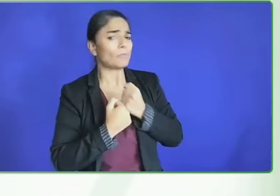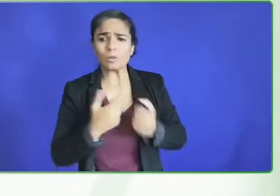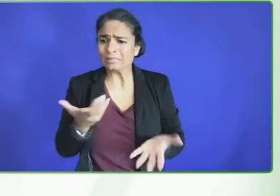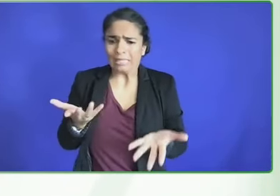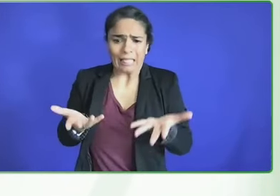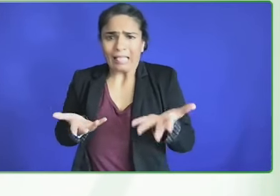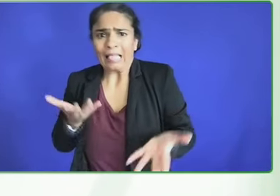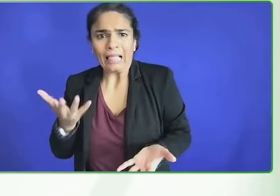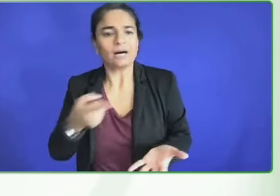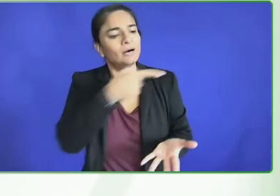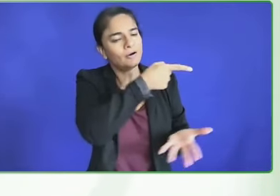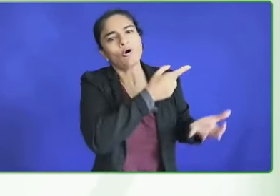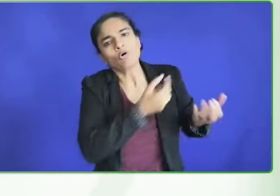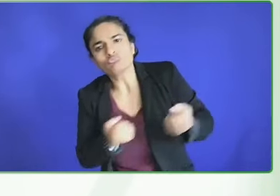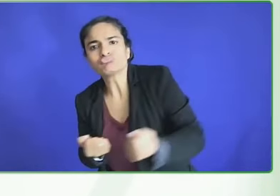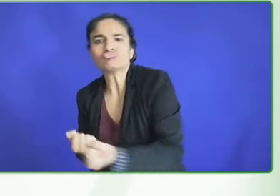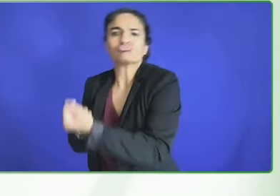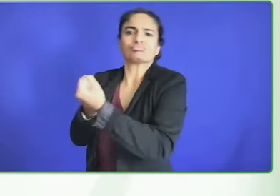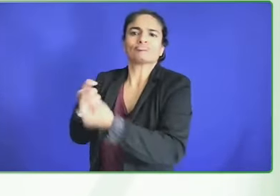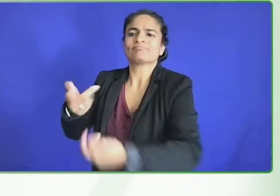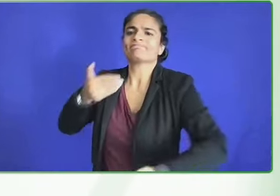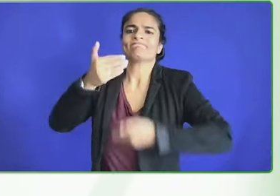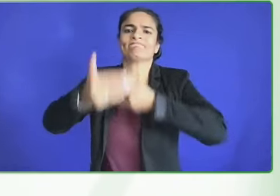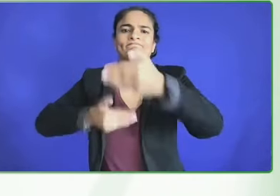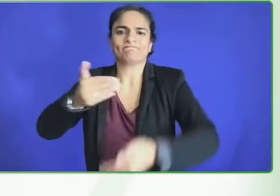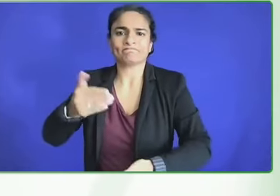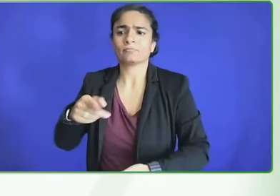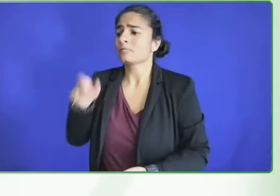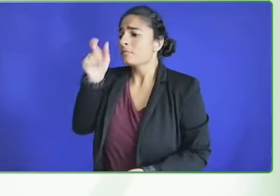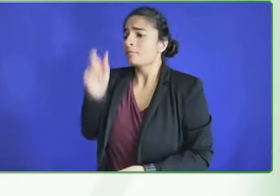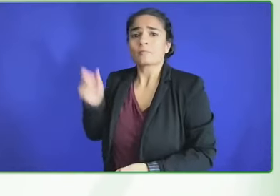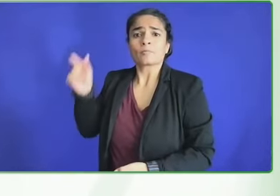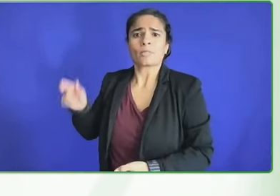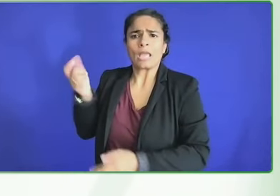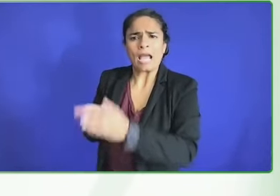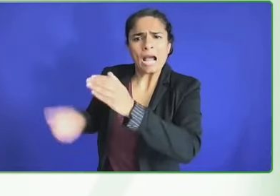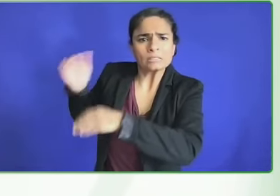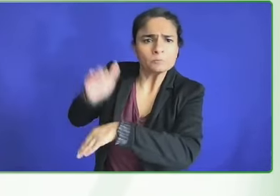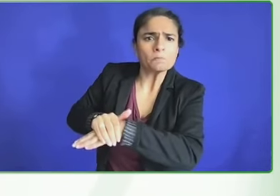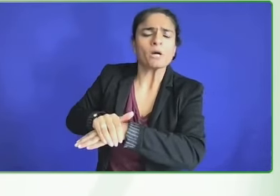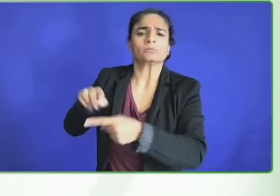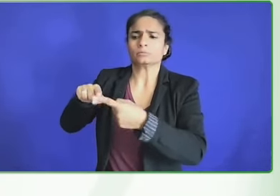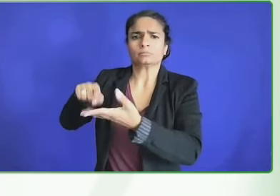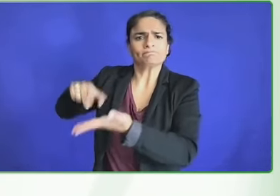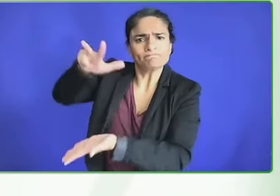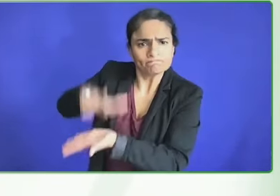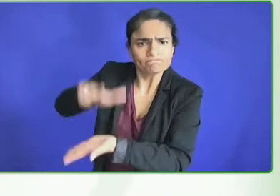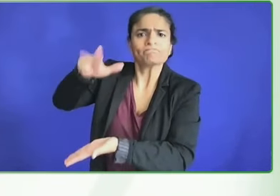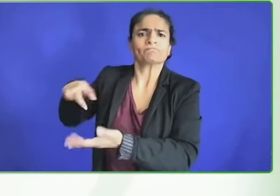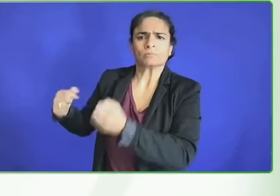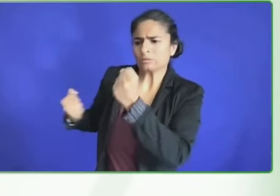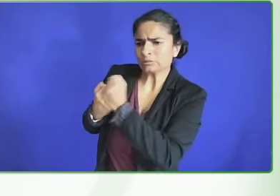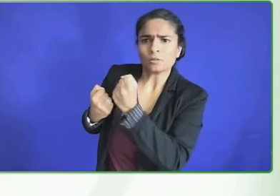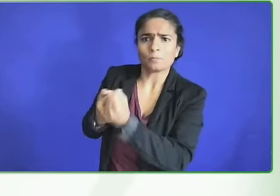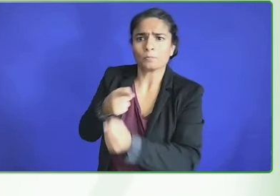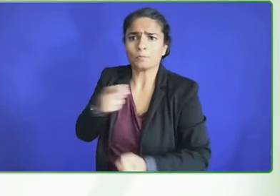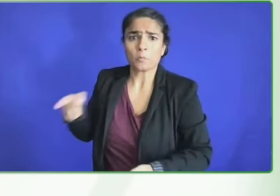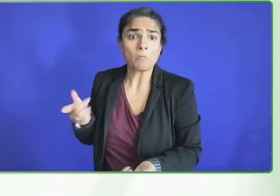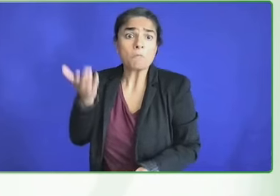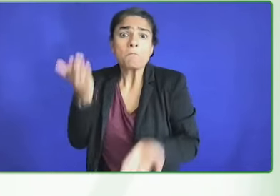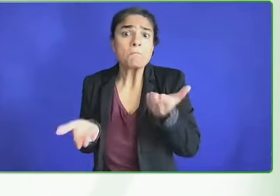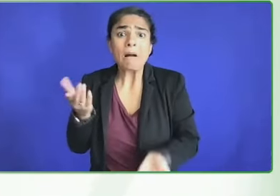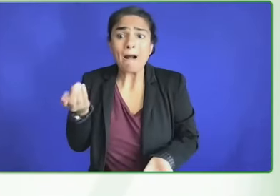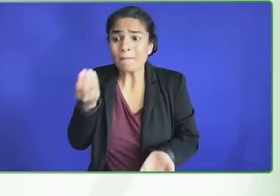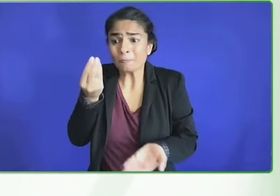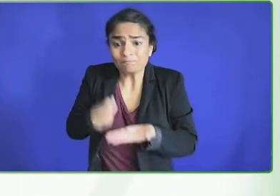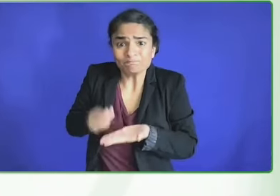one. This service will also hold an important oversight role in relation to active support arrangements, ensuring